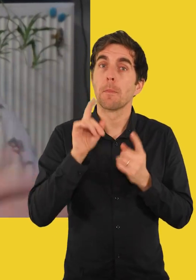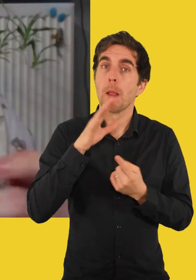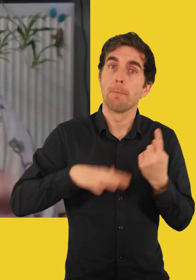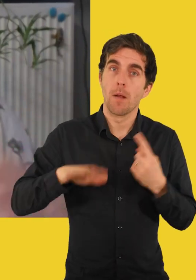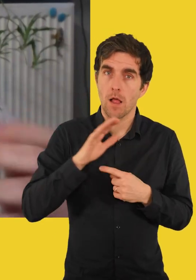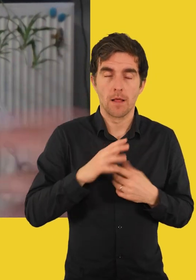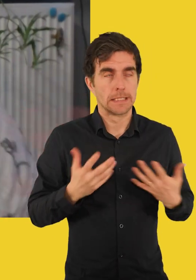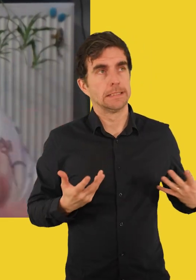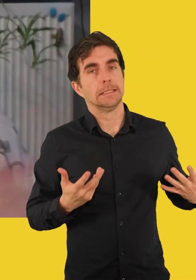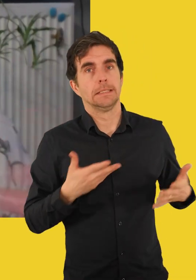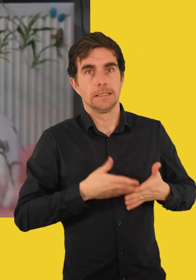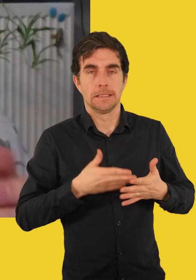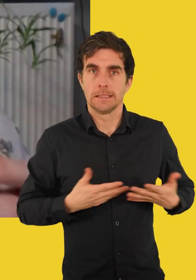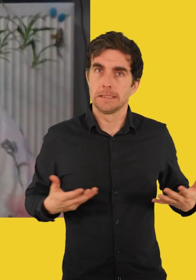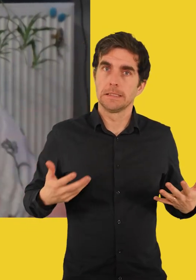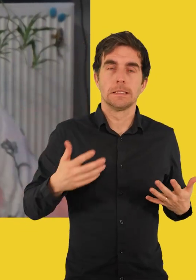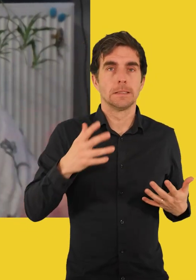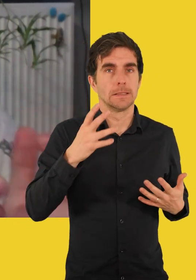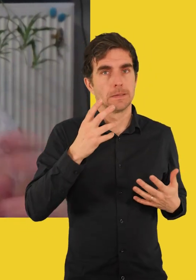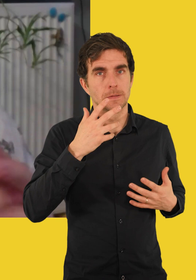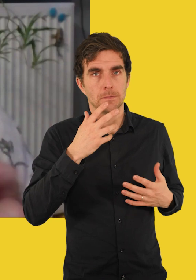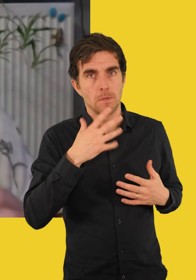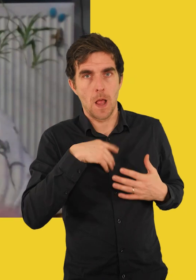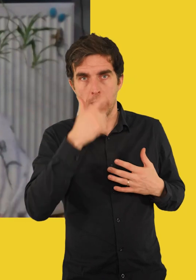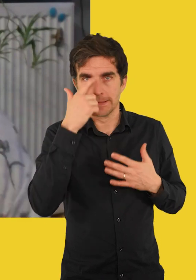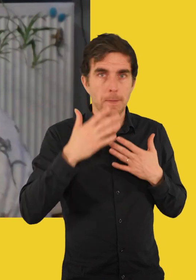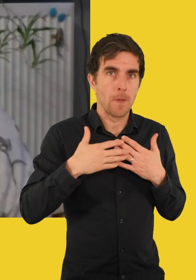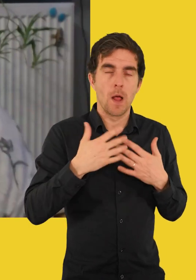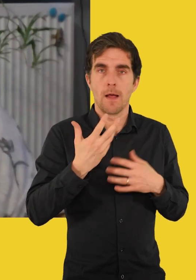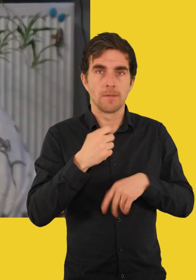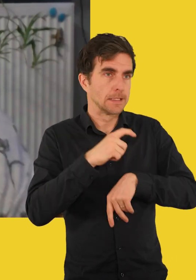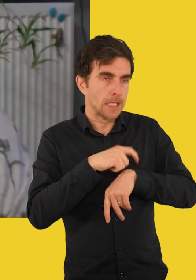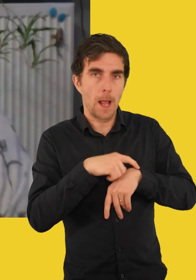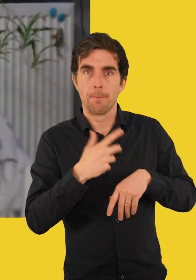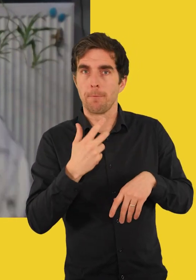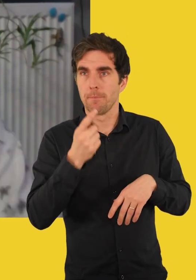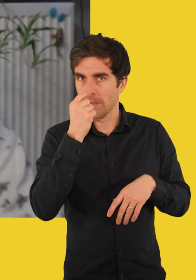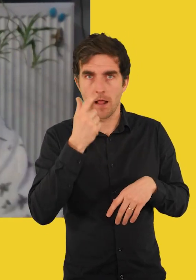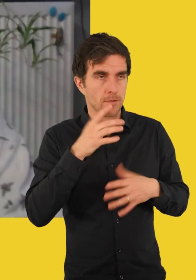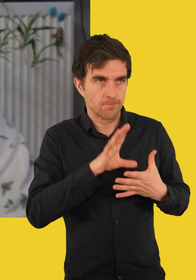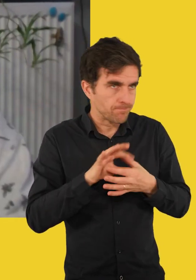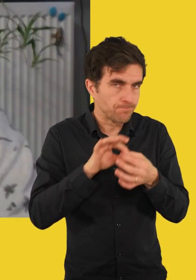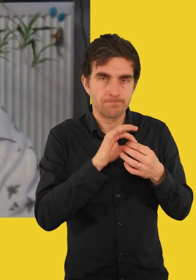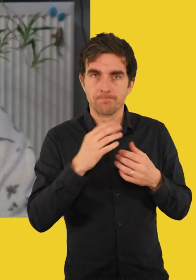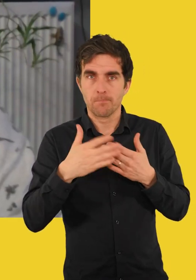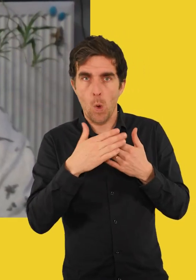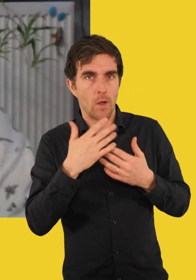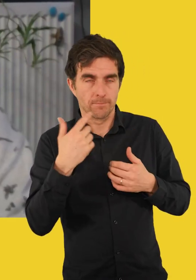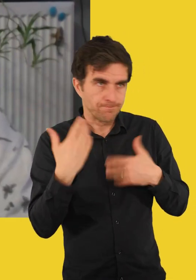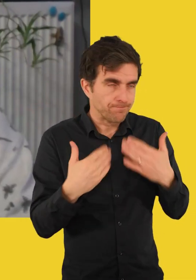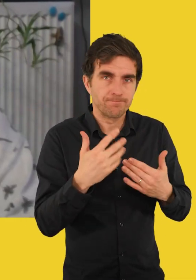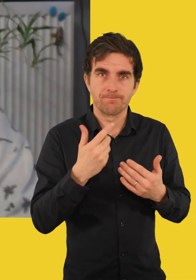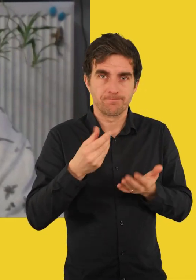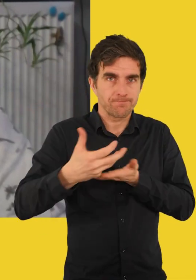think society could benefit from understanding further, they would be time and multiplicity. Disabled